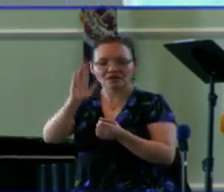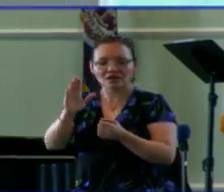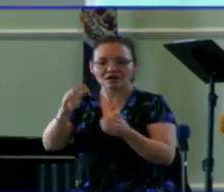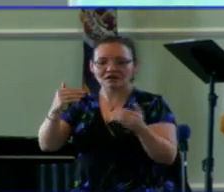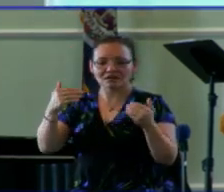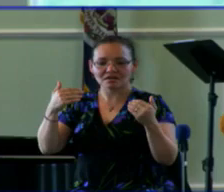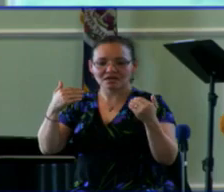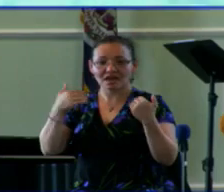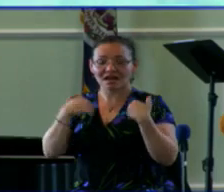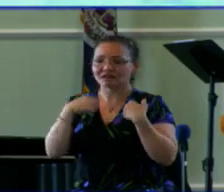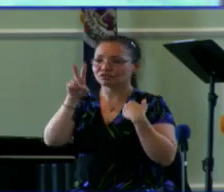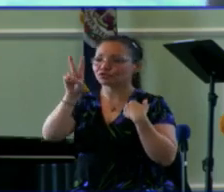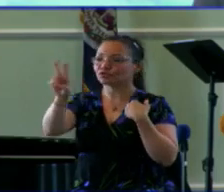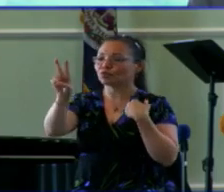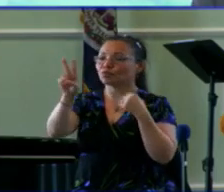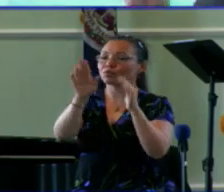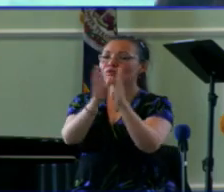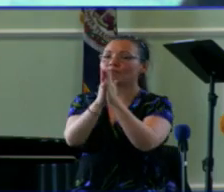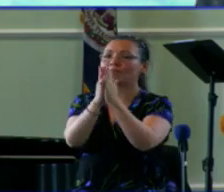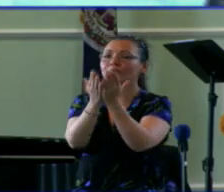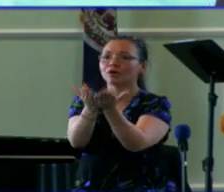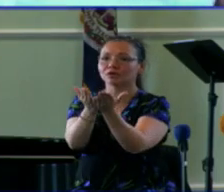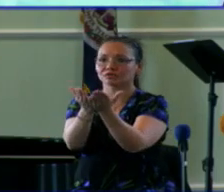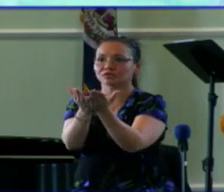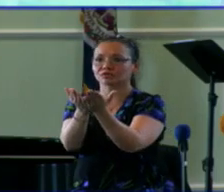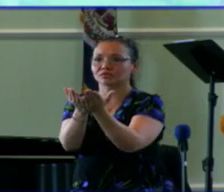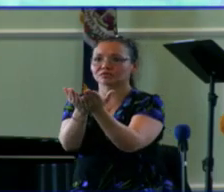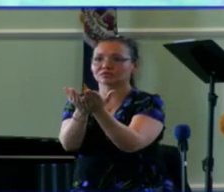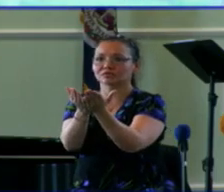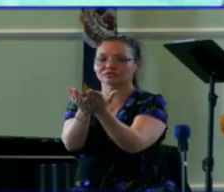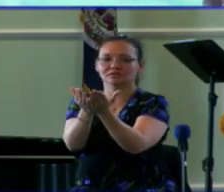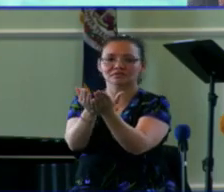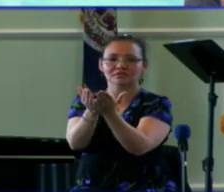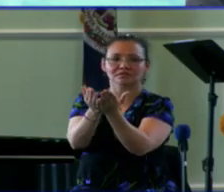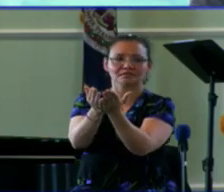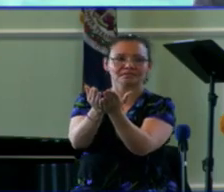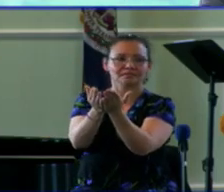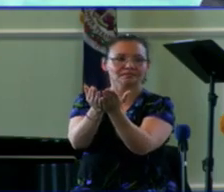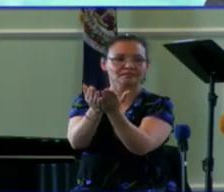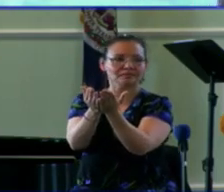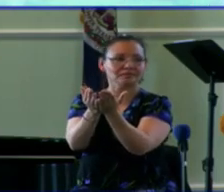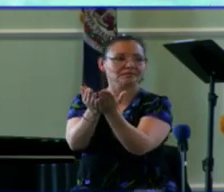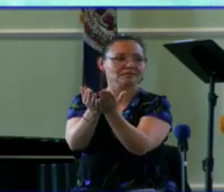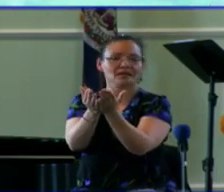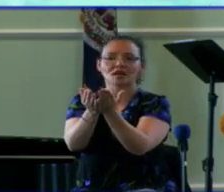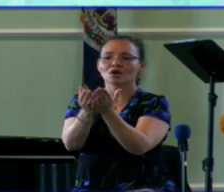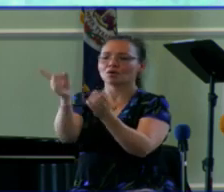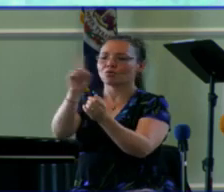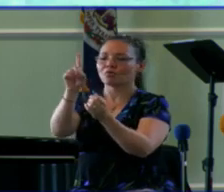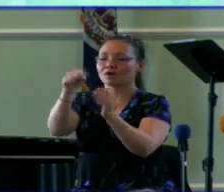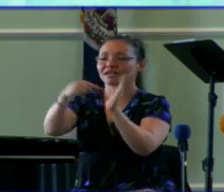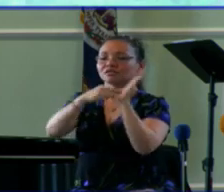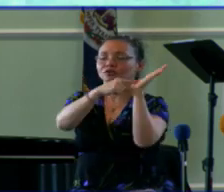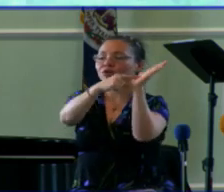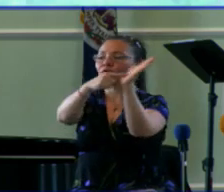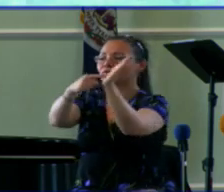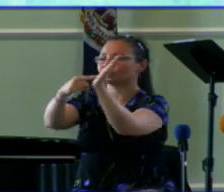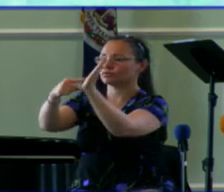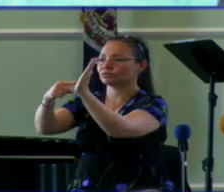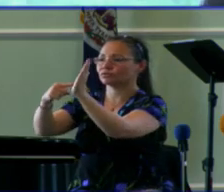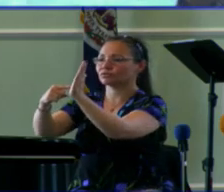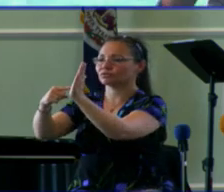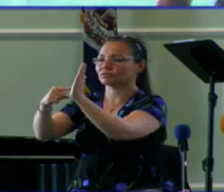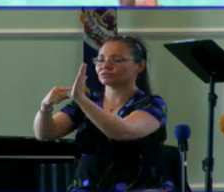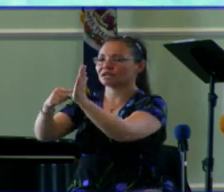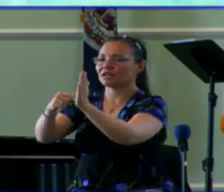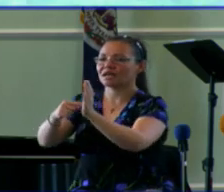books. Did you know that? God has two books in which he reveals his